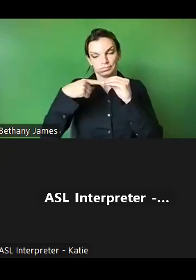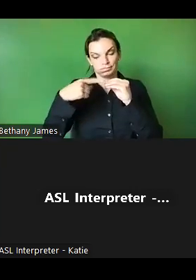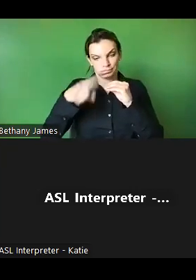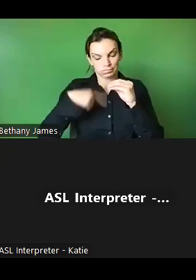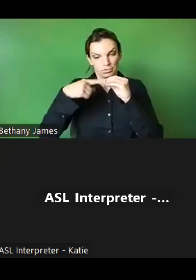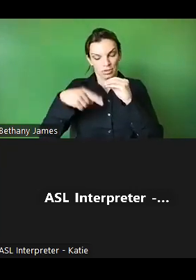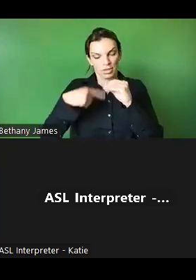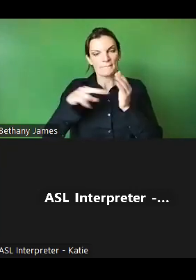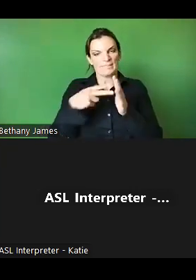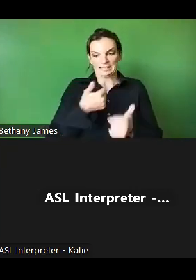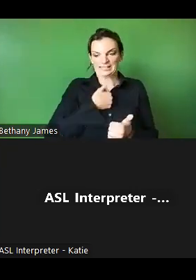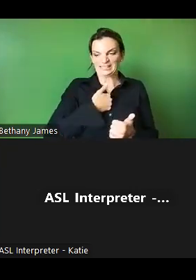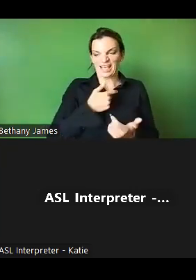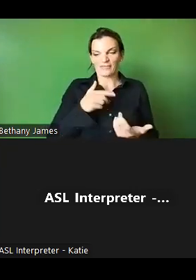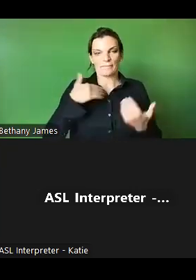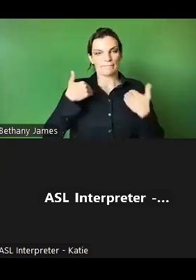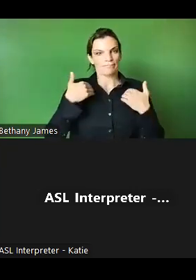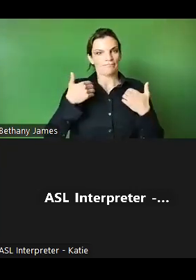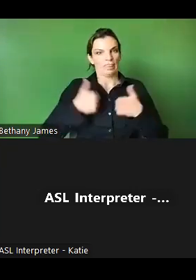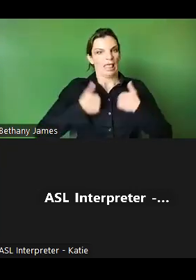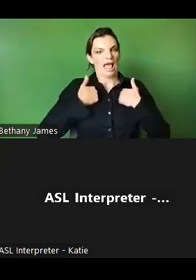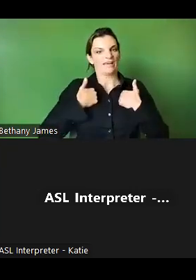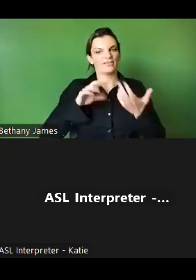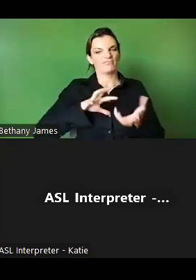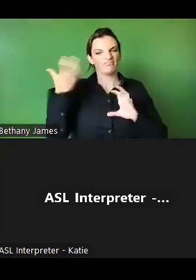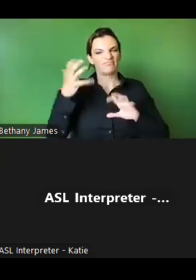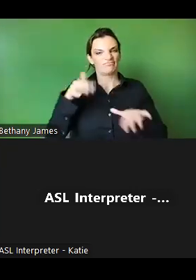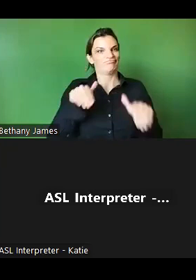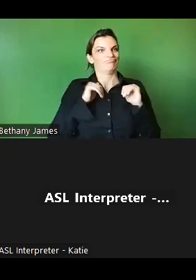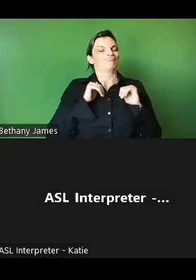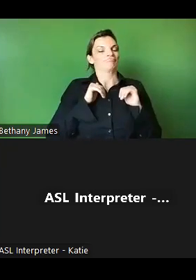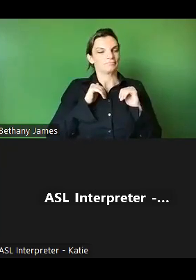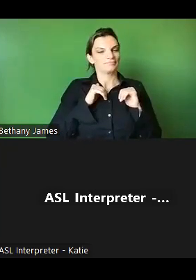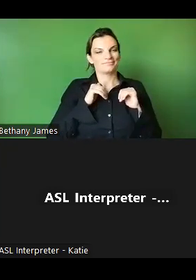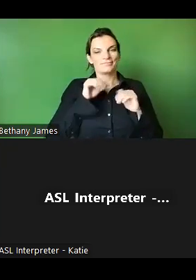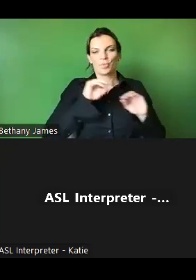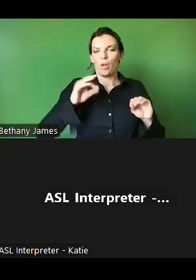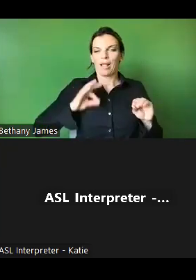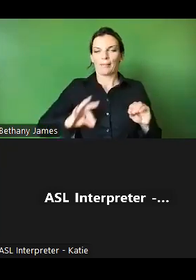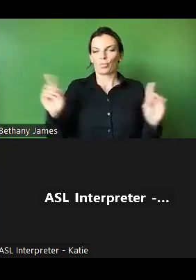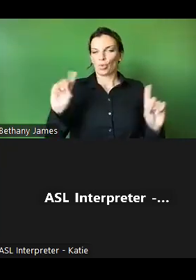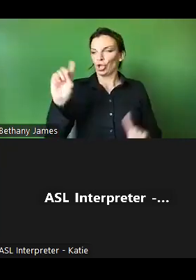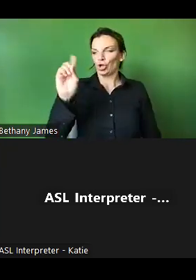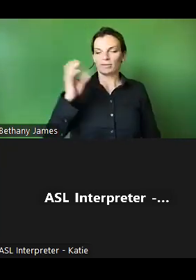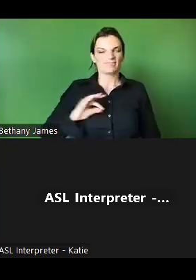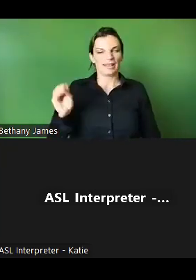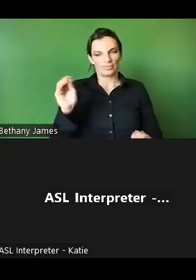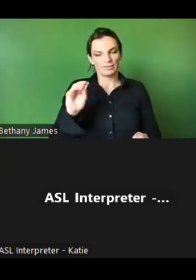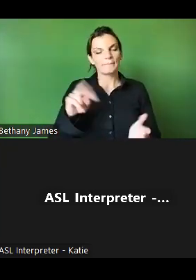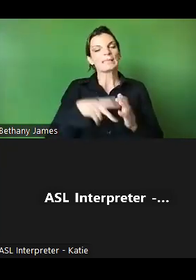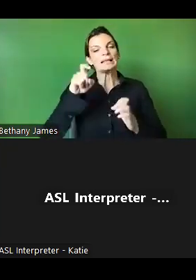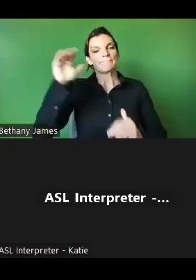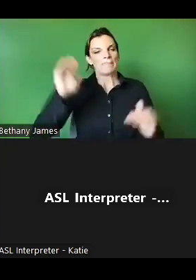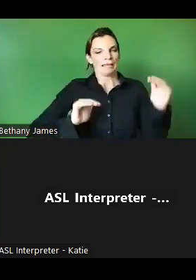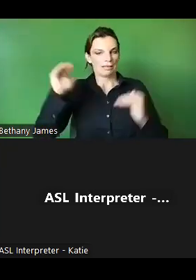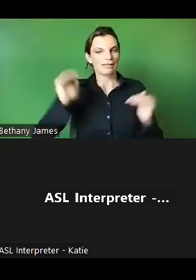less functional. So again, going back to the either or thing, let's have a sense of proportion about